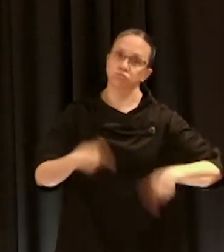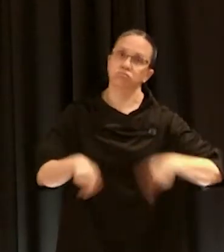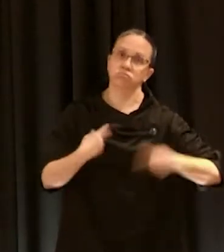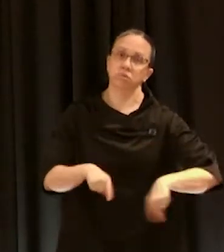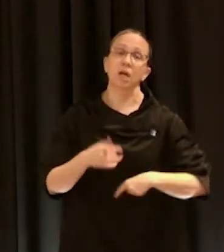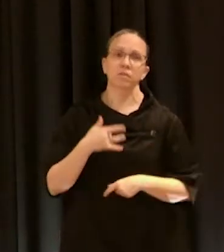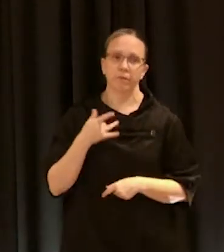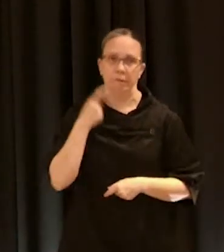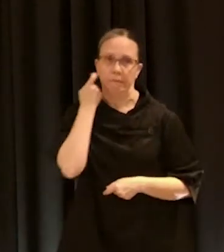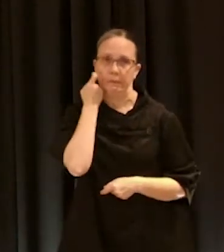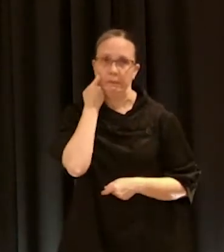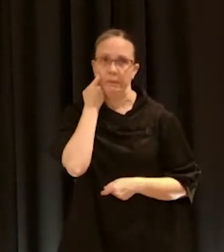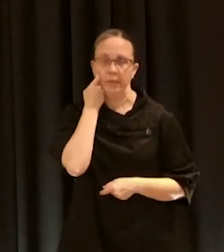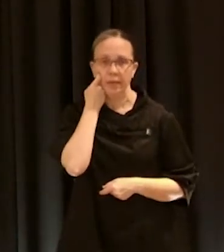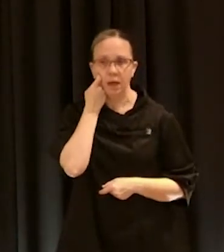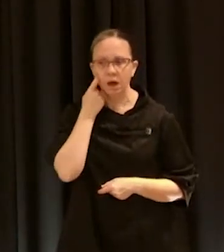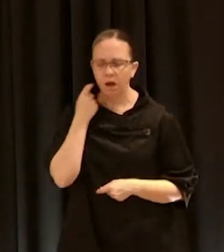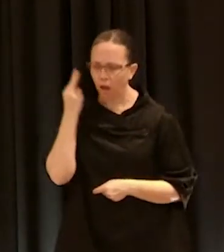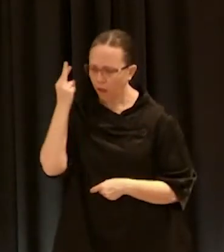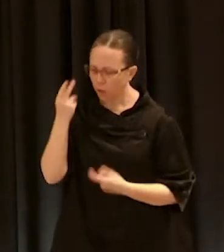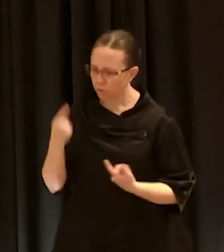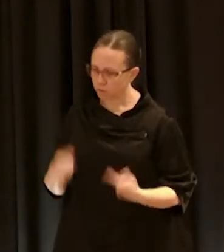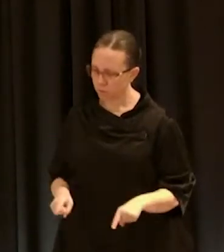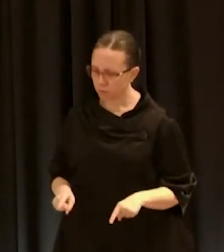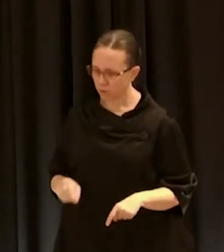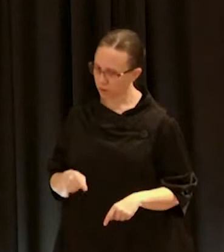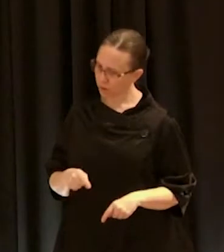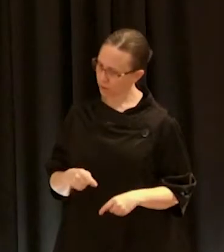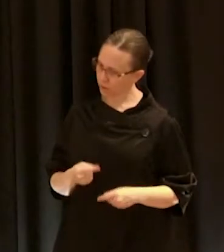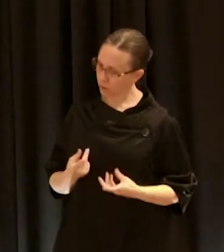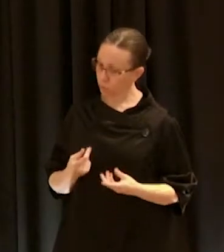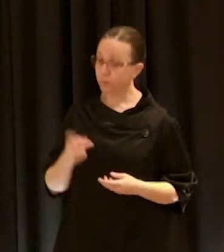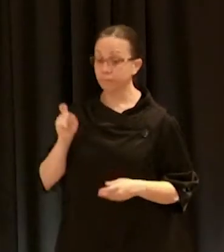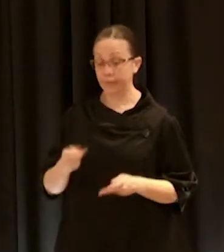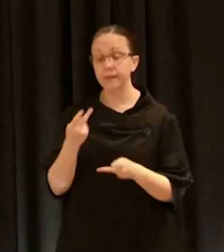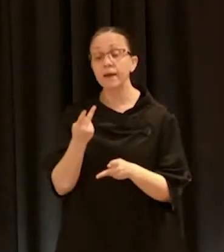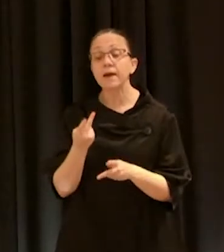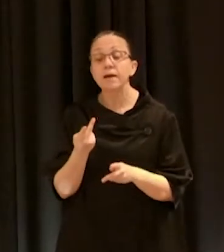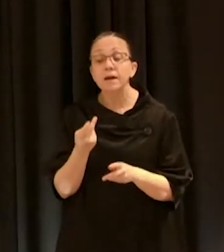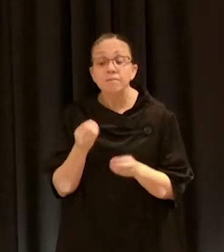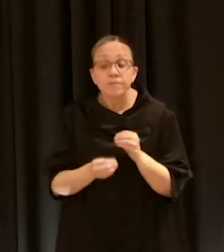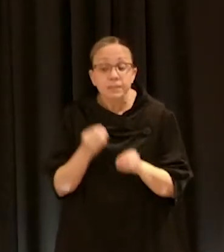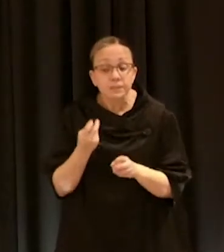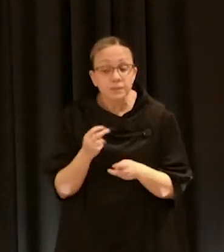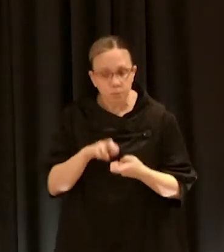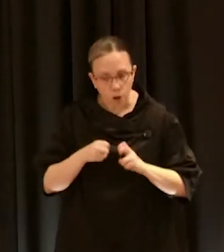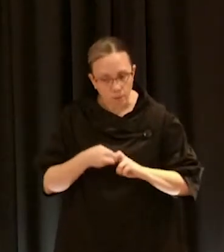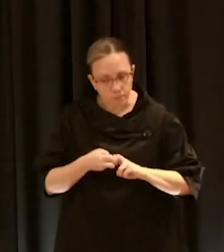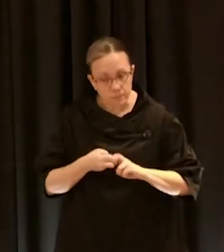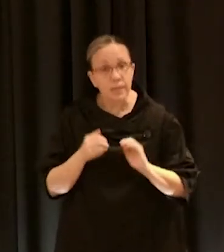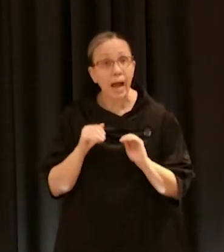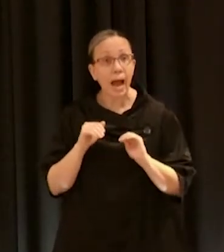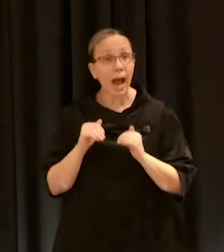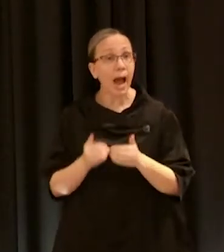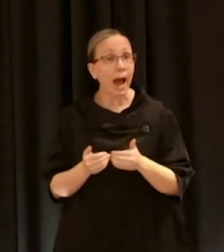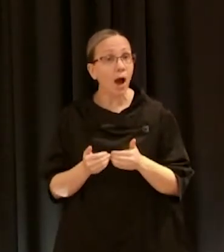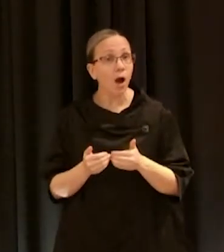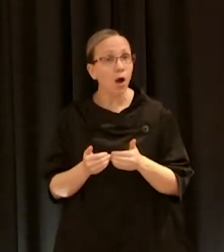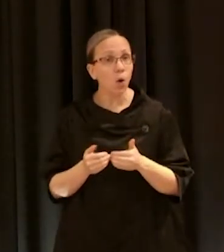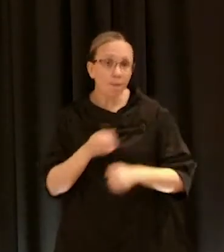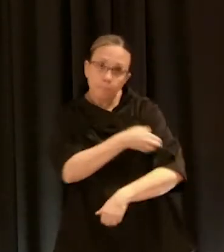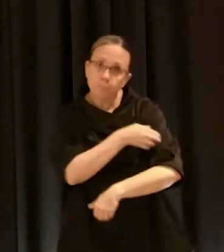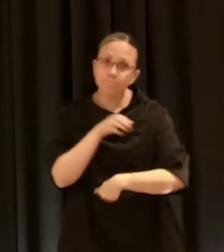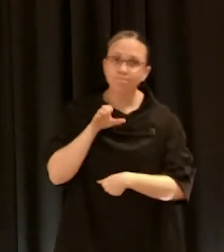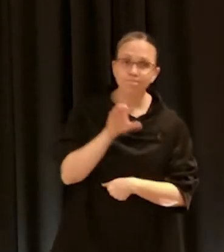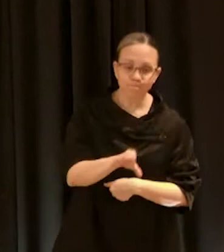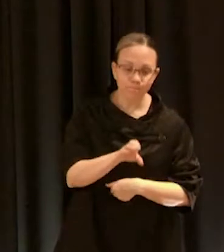few weeks, no doubt. And they realized what was happening, and they said, we're going to fix the problem. And the way they fixed the problem was they